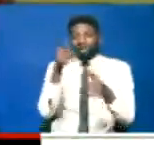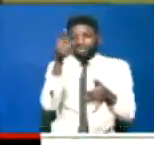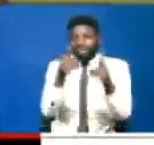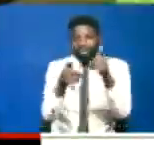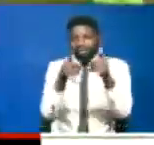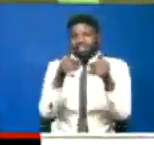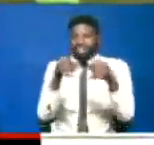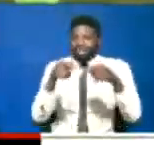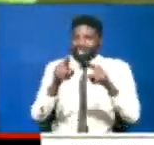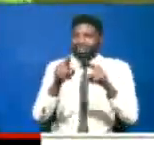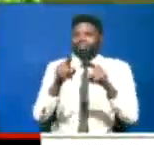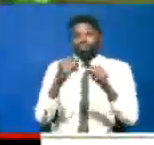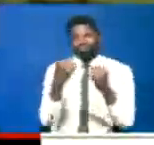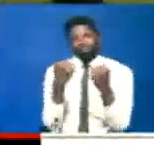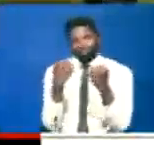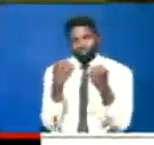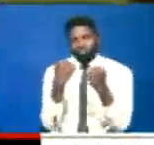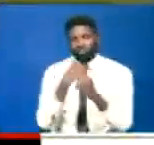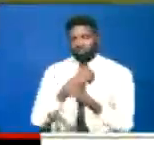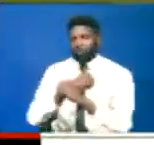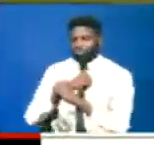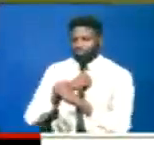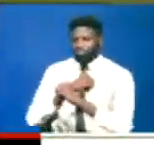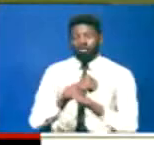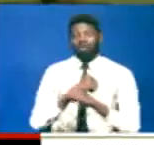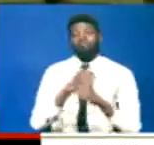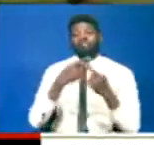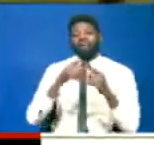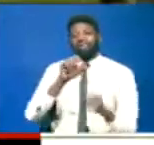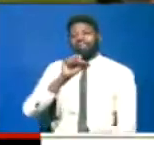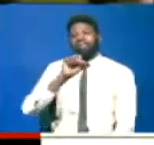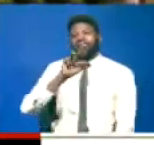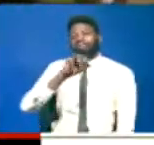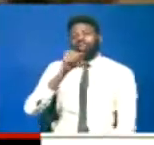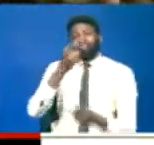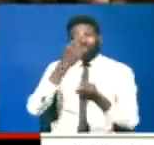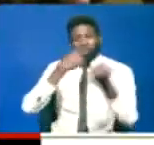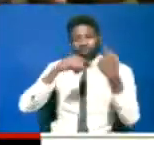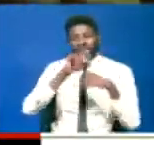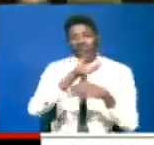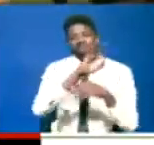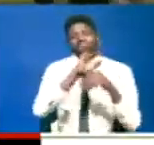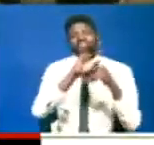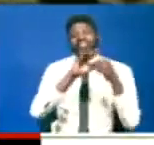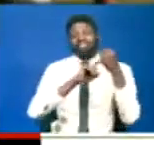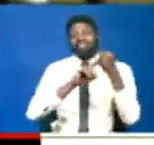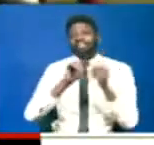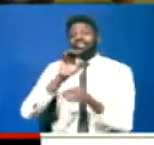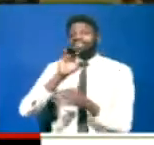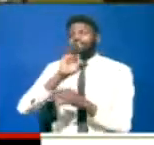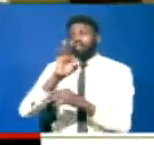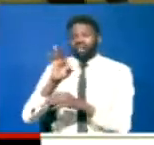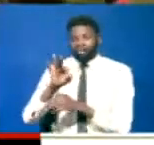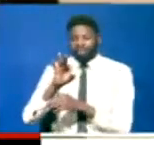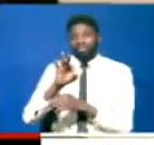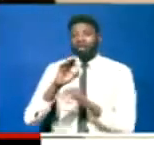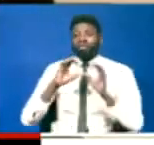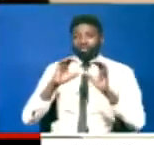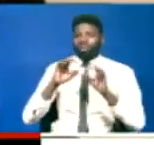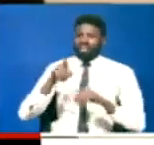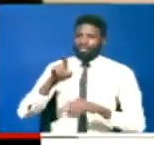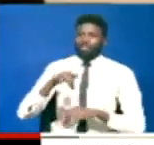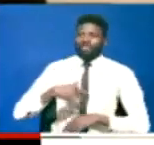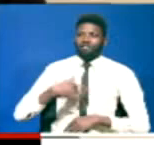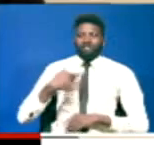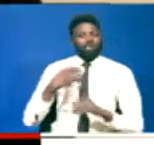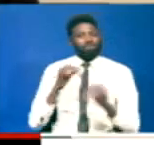park to challenge the Simbas, who won 36-33 to make it to the final. Simbas coach Paul Odera treasured the result.